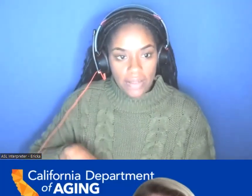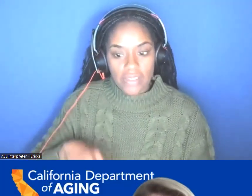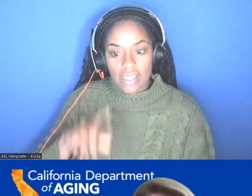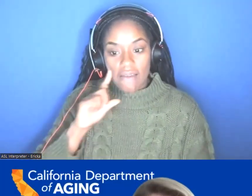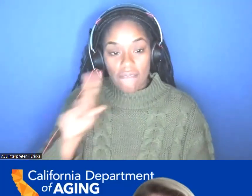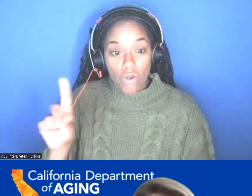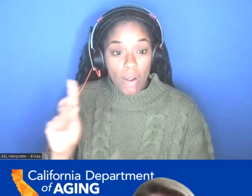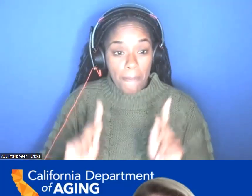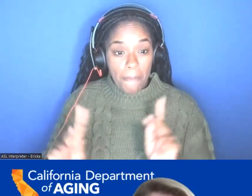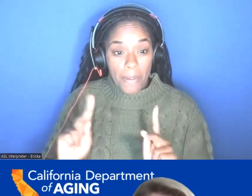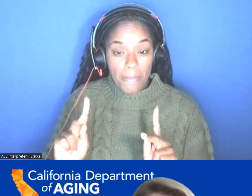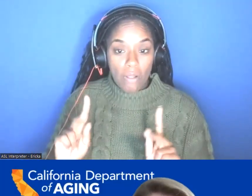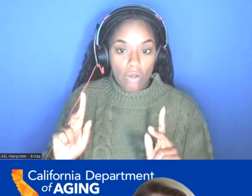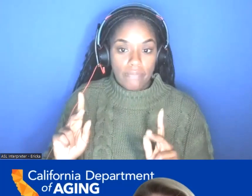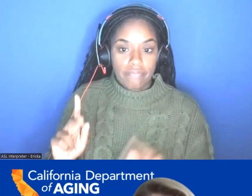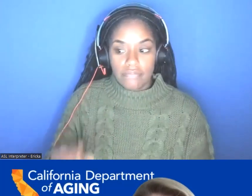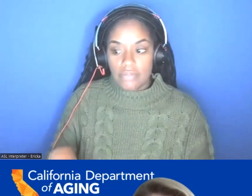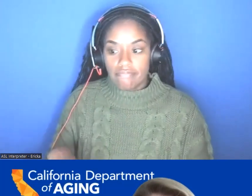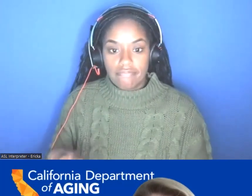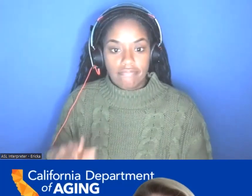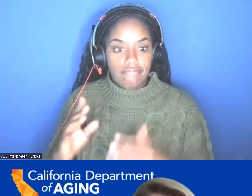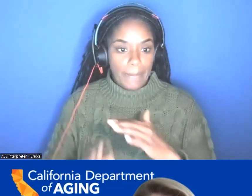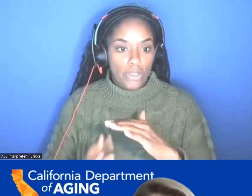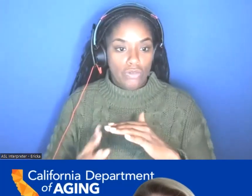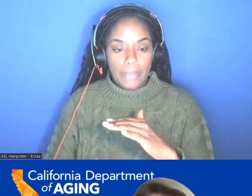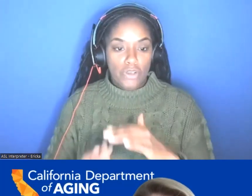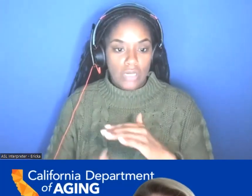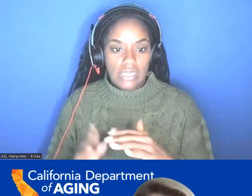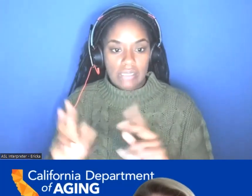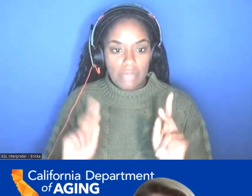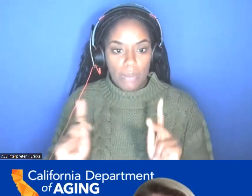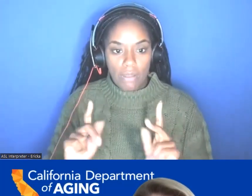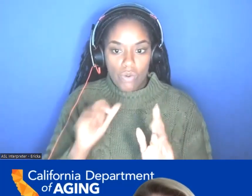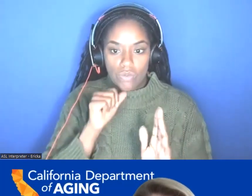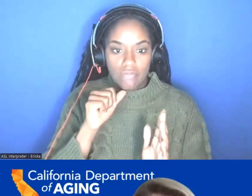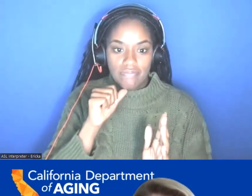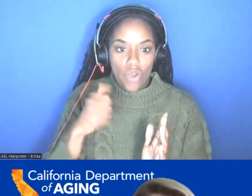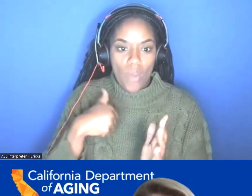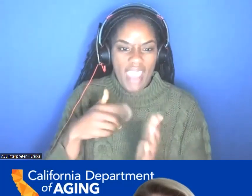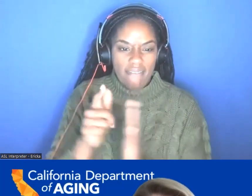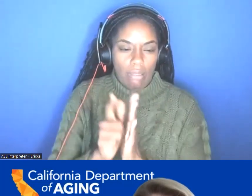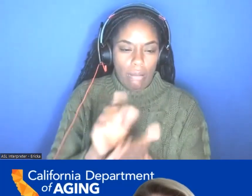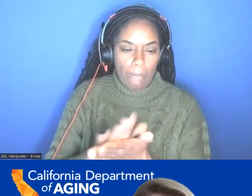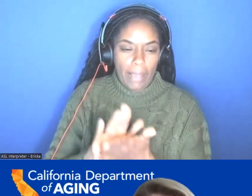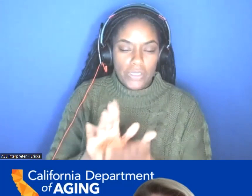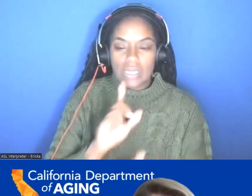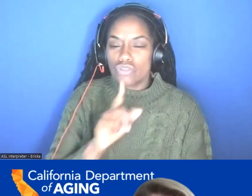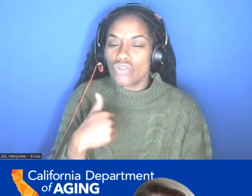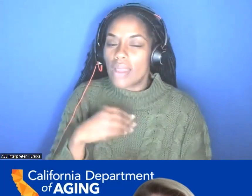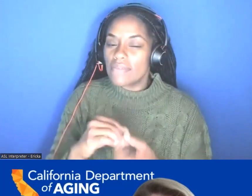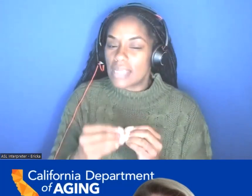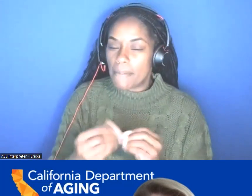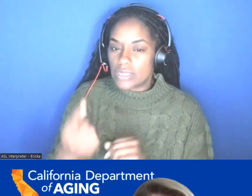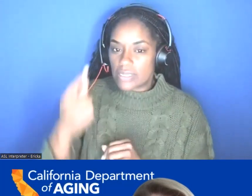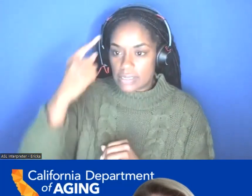undocumented immigrants and all that. And I know you have some numbers in mind. And I guess my point is, where possible,